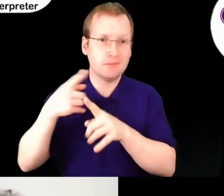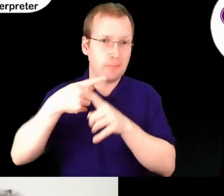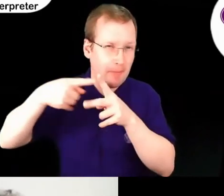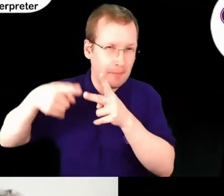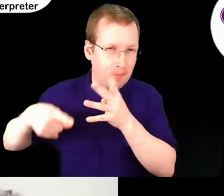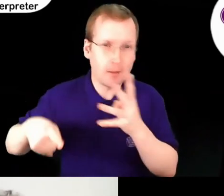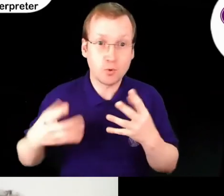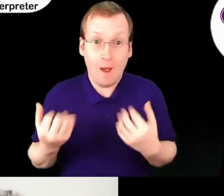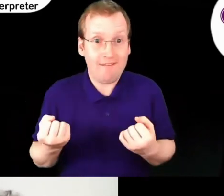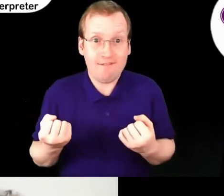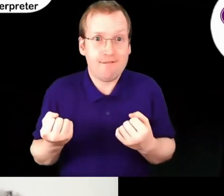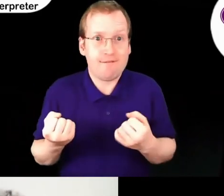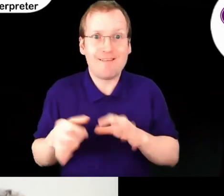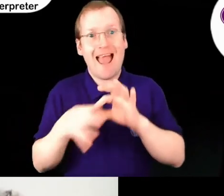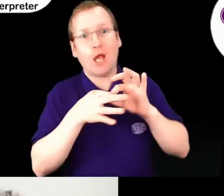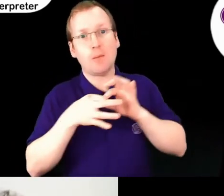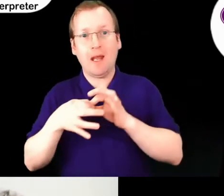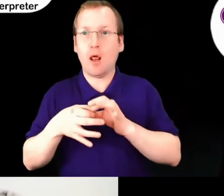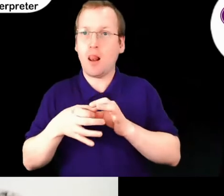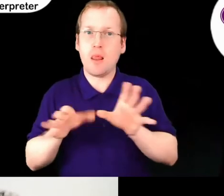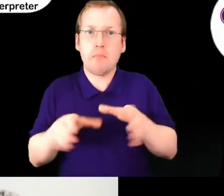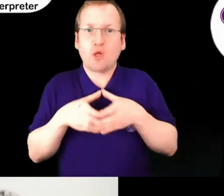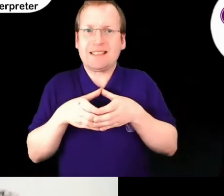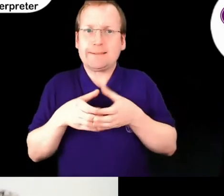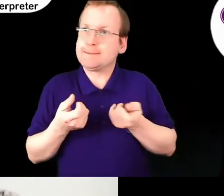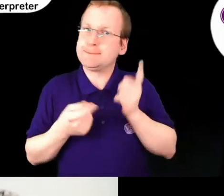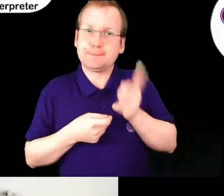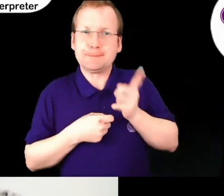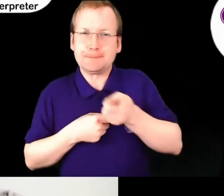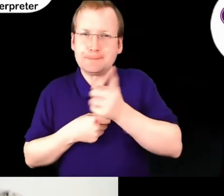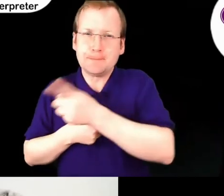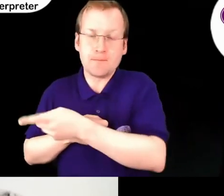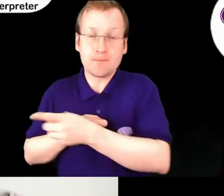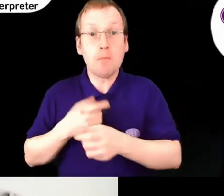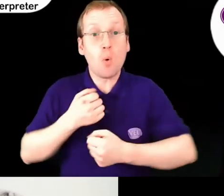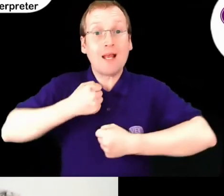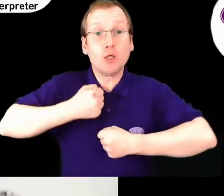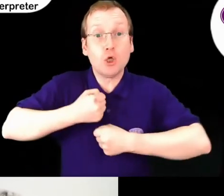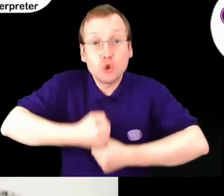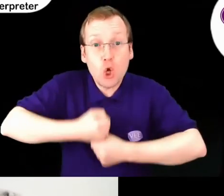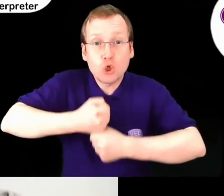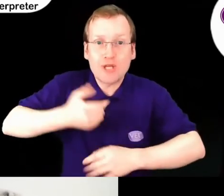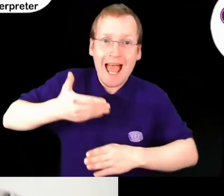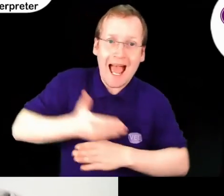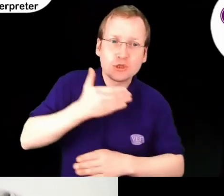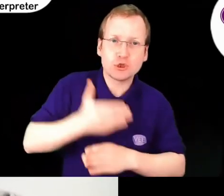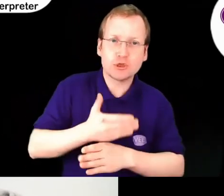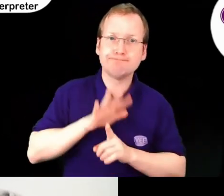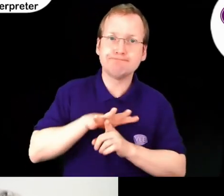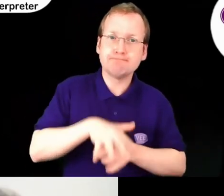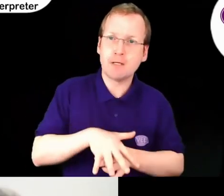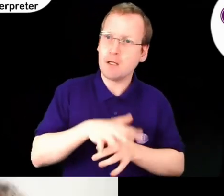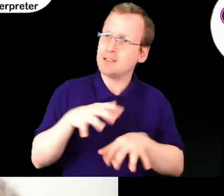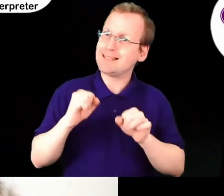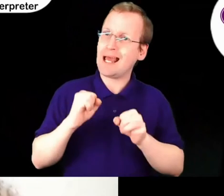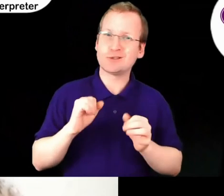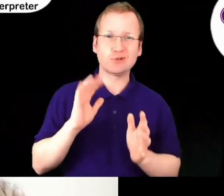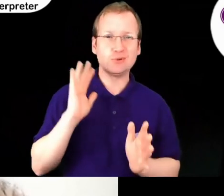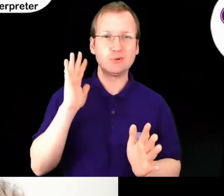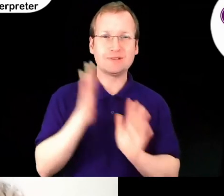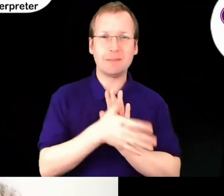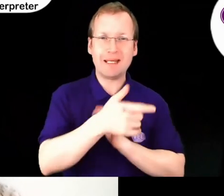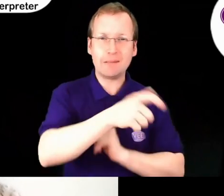think that when the actions of a church or a denomination begin to demean those who are made in